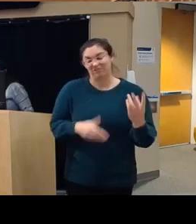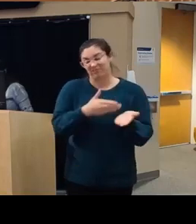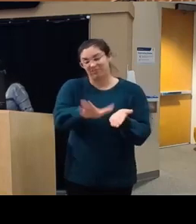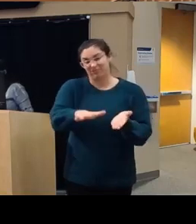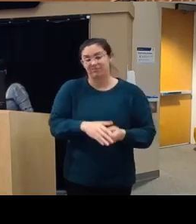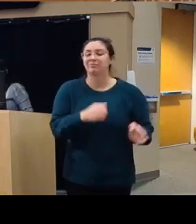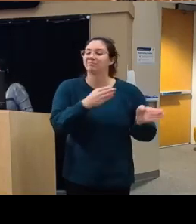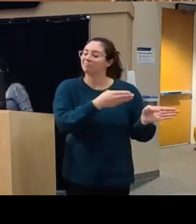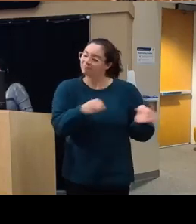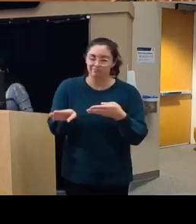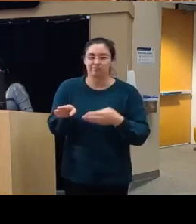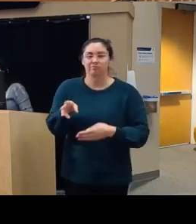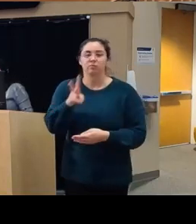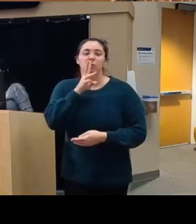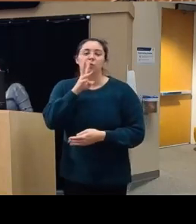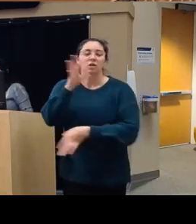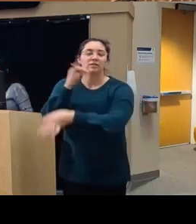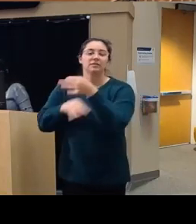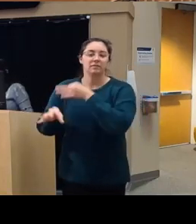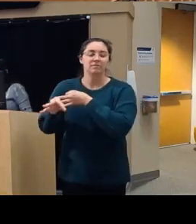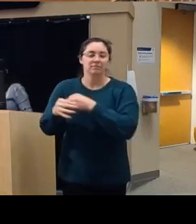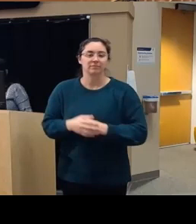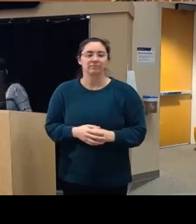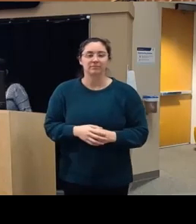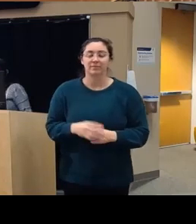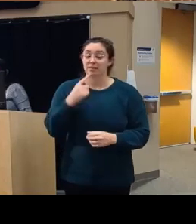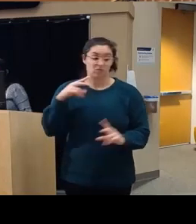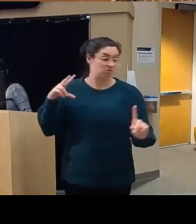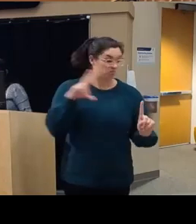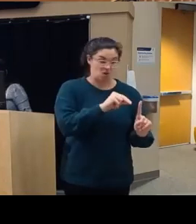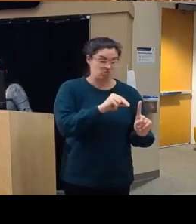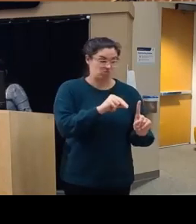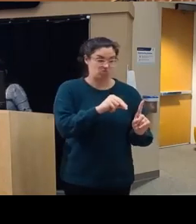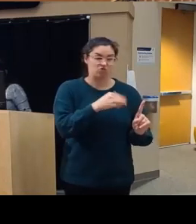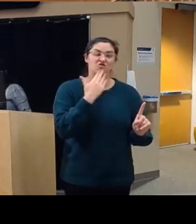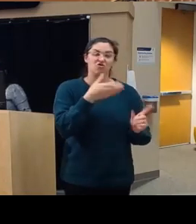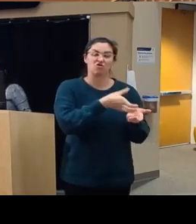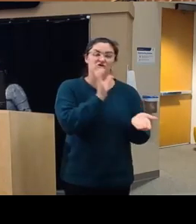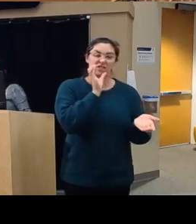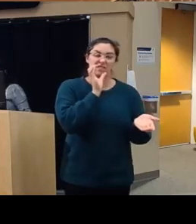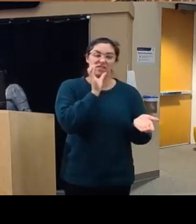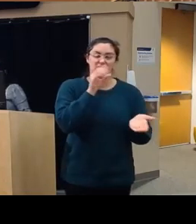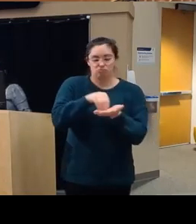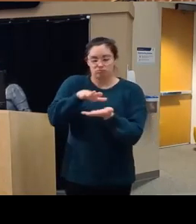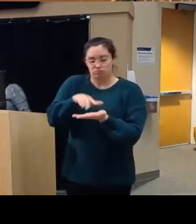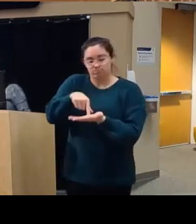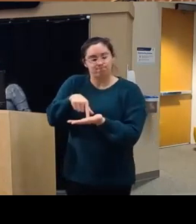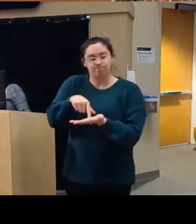to have water instead. So I'm going to say no to sugar drinks on my tracker.